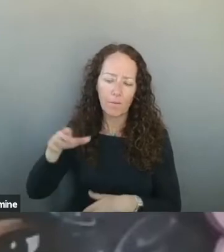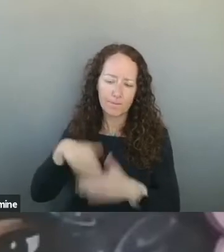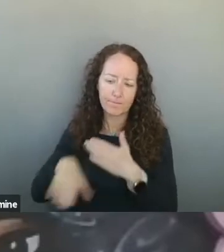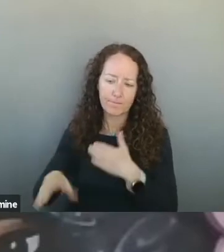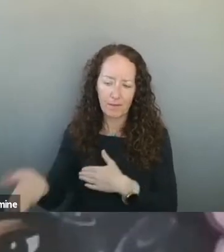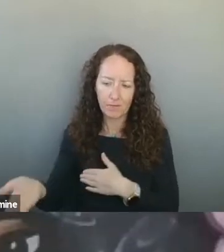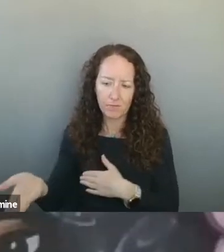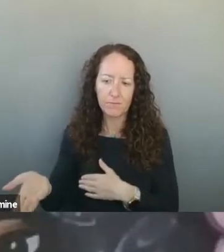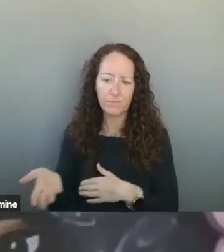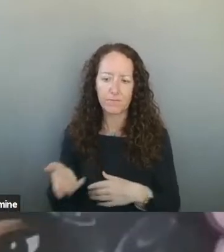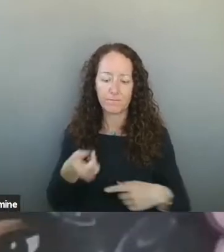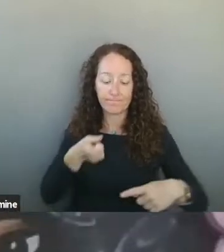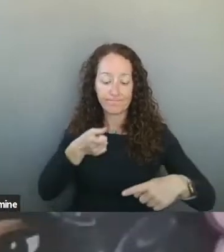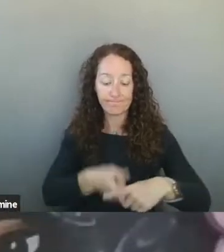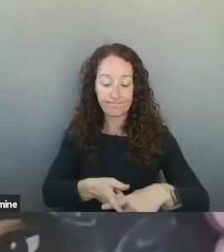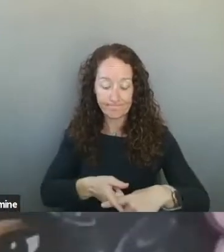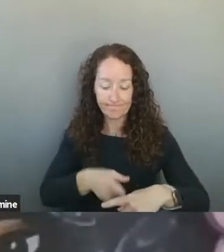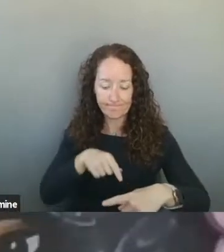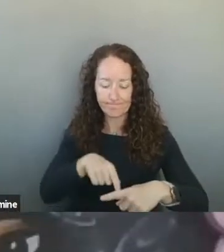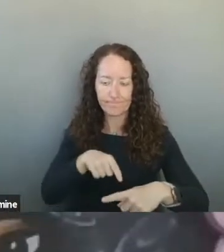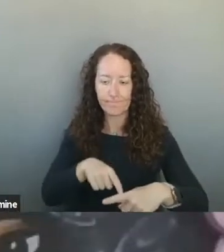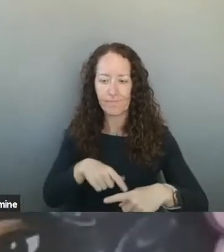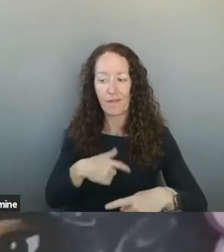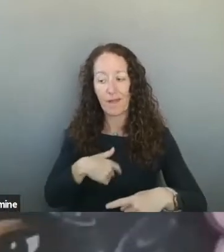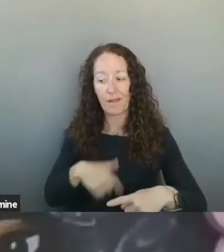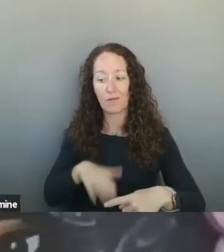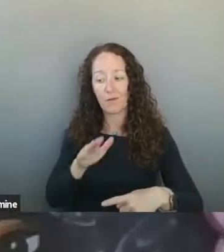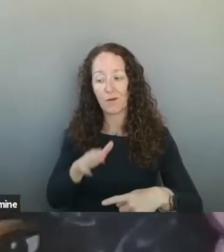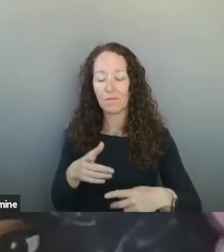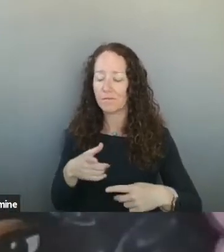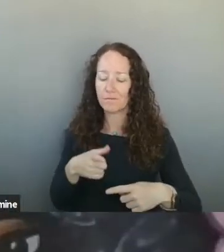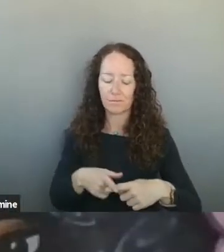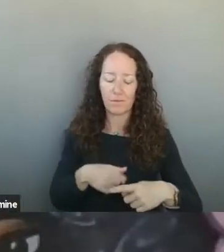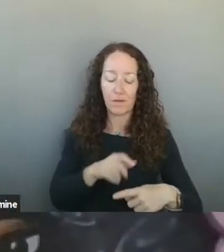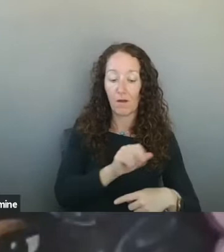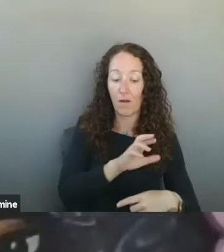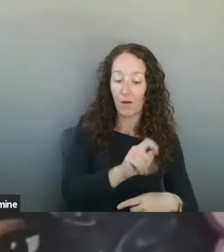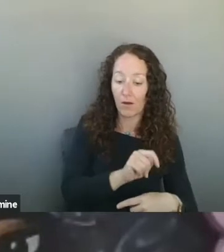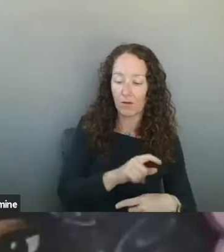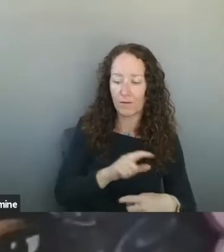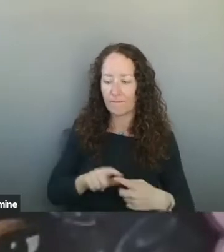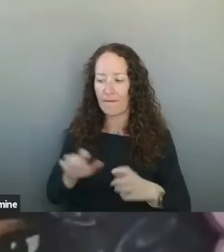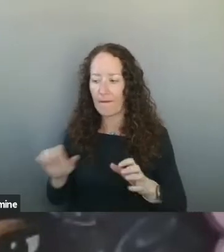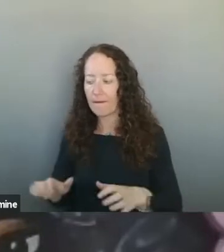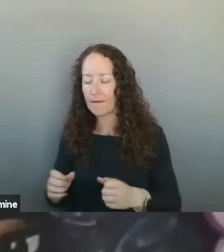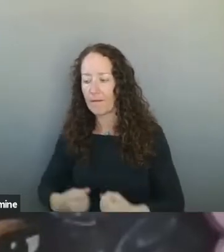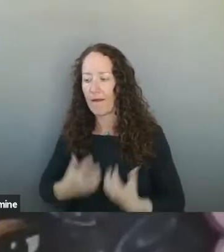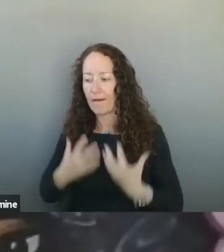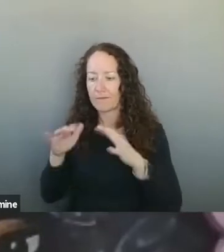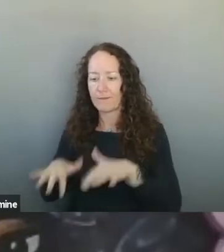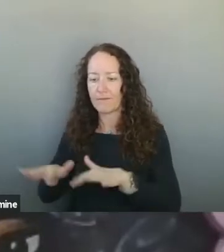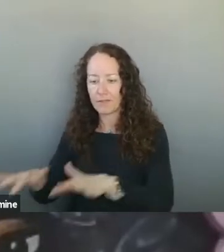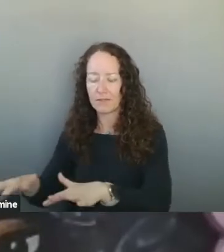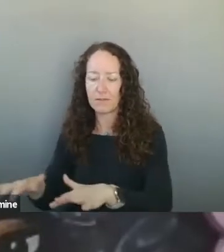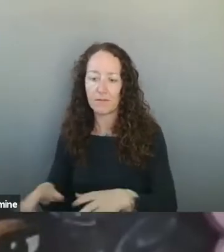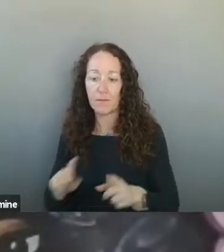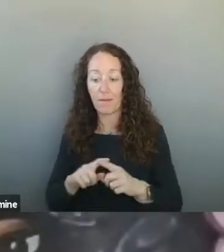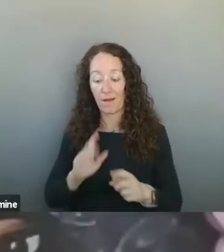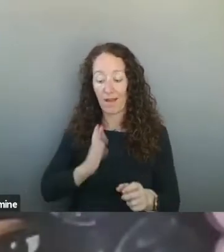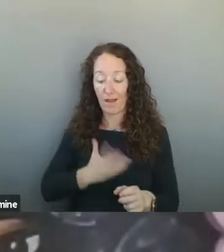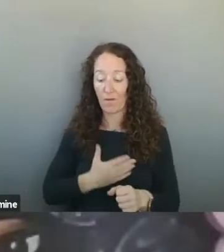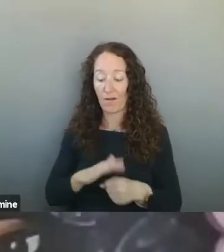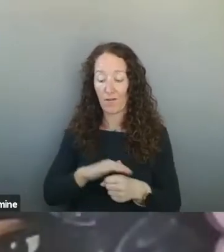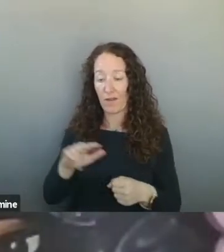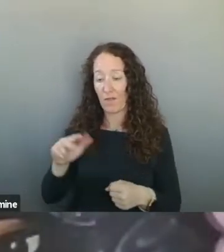the intersection of what people call art and activism. But for people in Third Ward, it was just figuring out how to survive